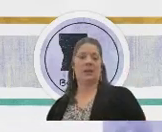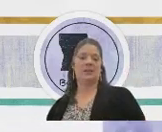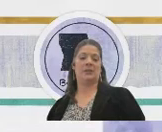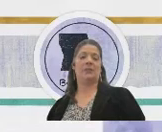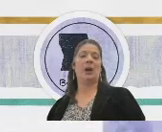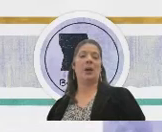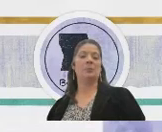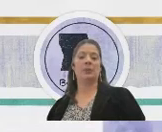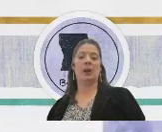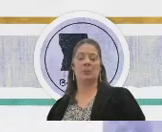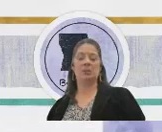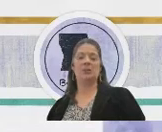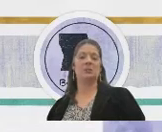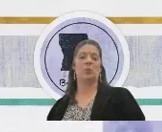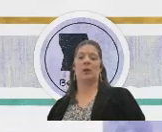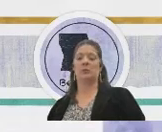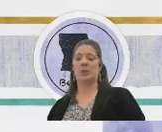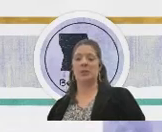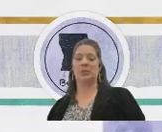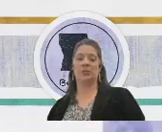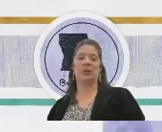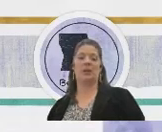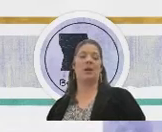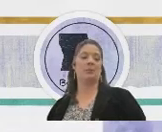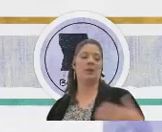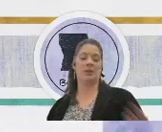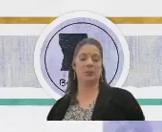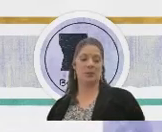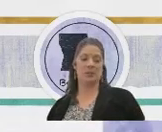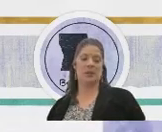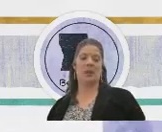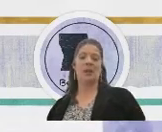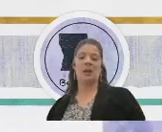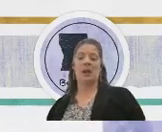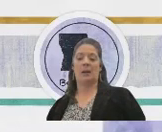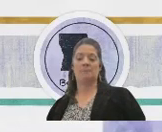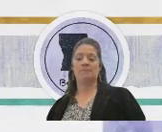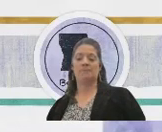review lots of different options, what other states are doing, and this was the